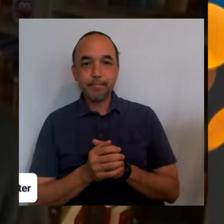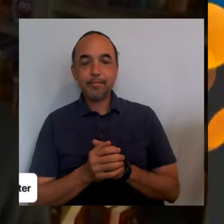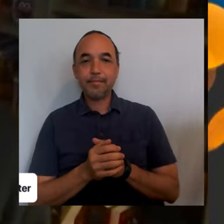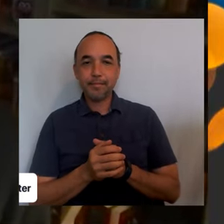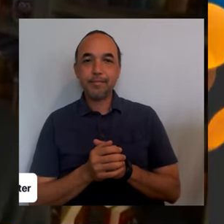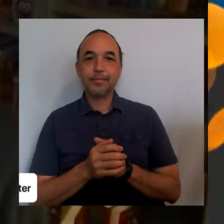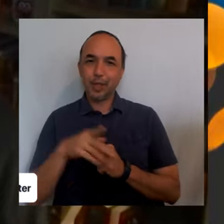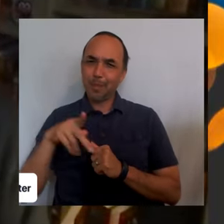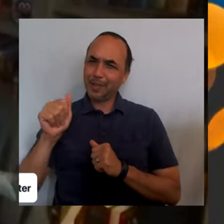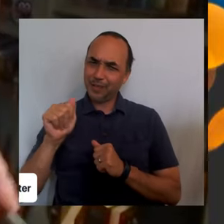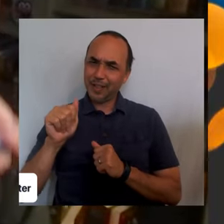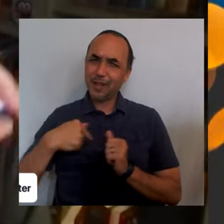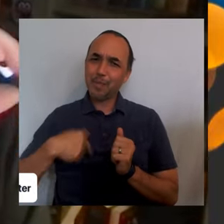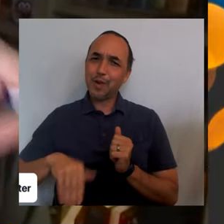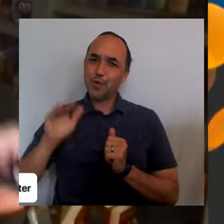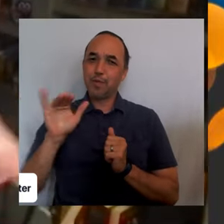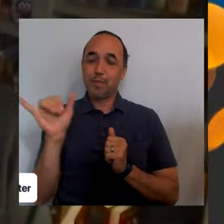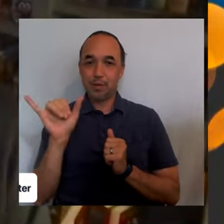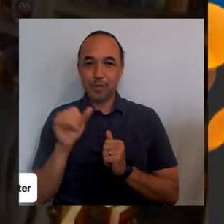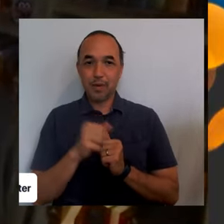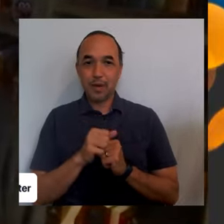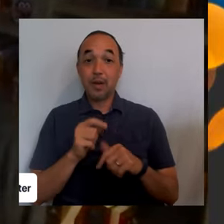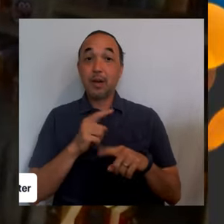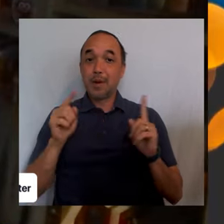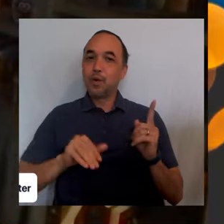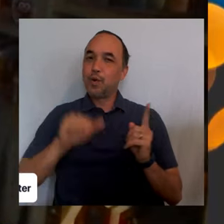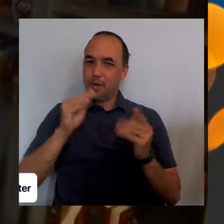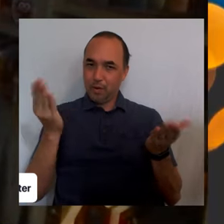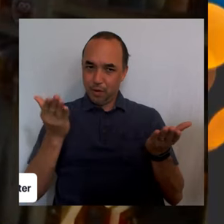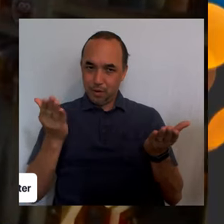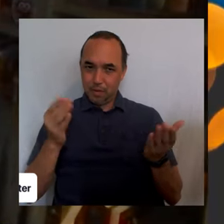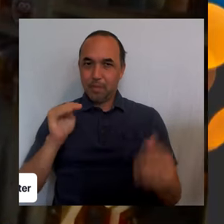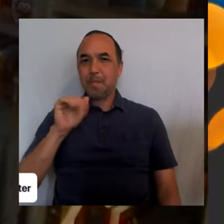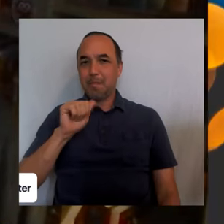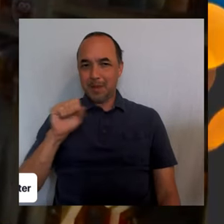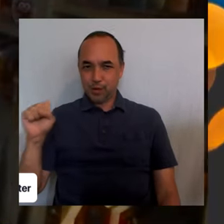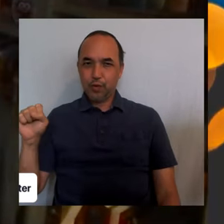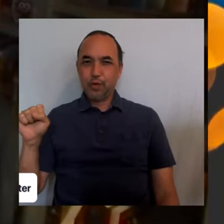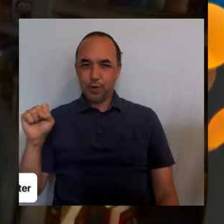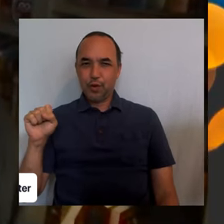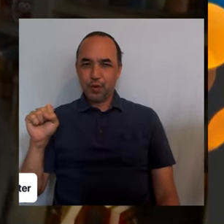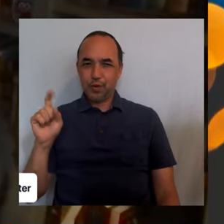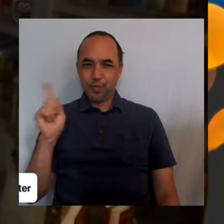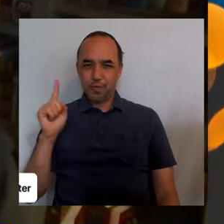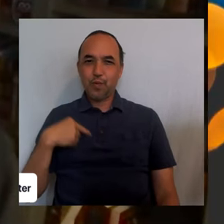Pennsylvania also, but I grew up here, Massachusetts, where I live now.